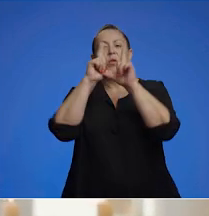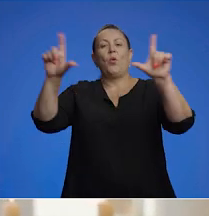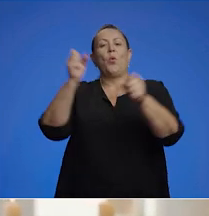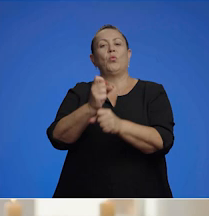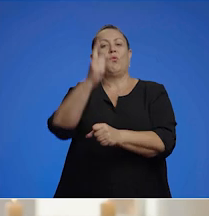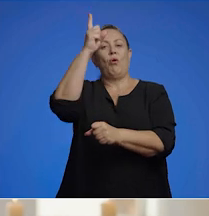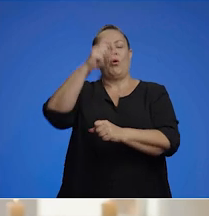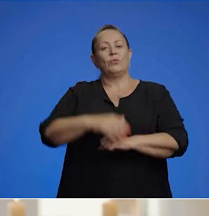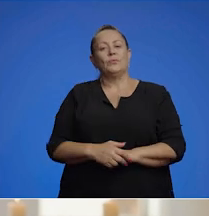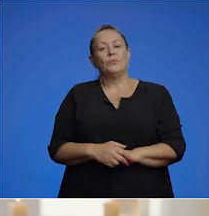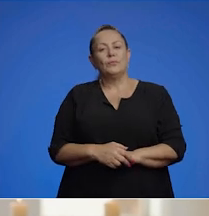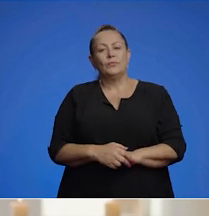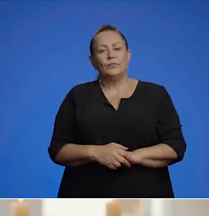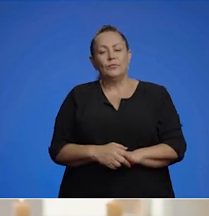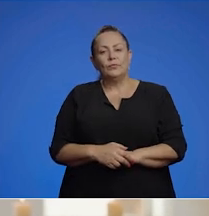Lord your God."